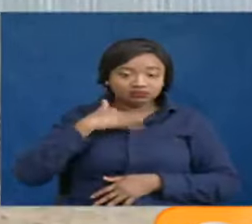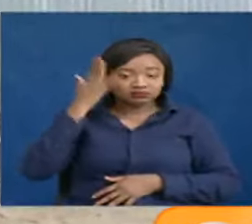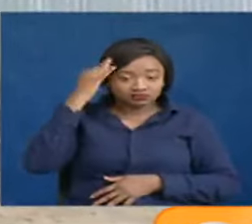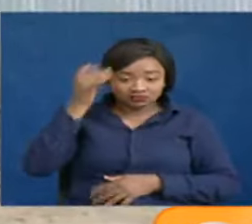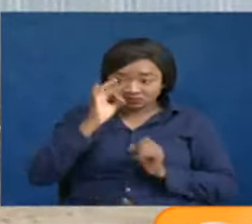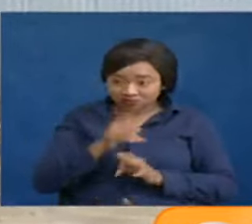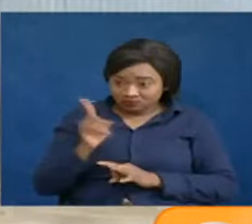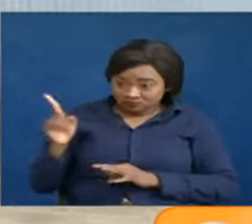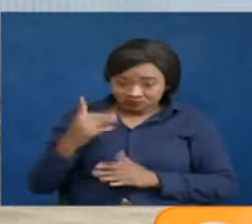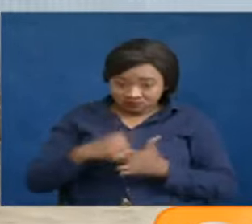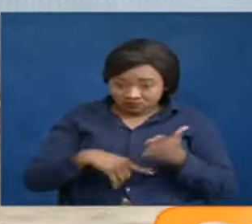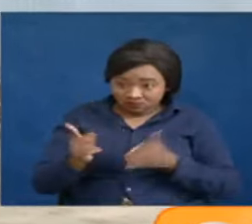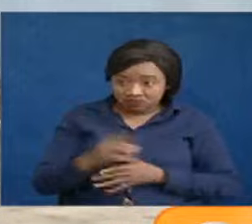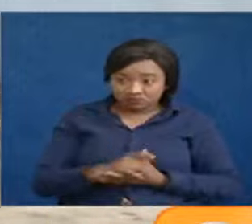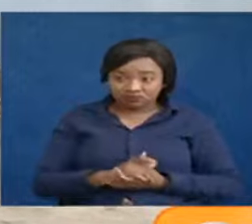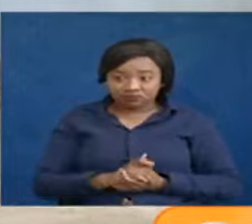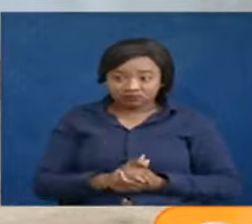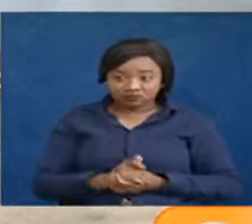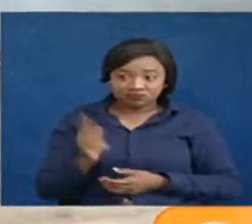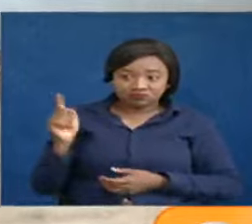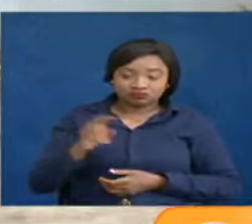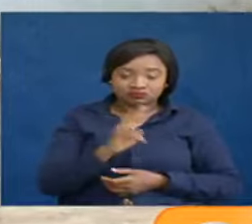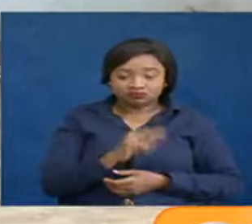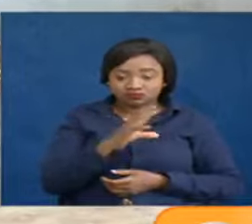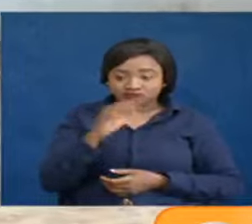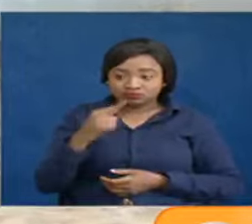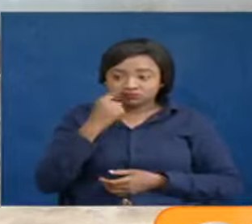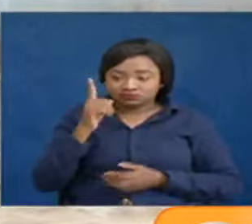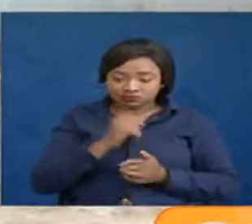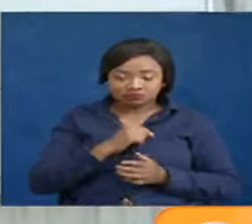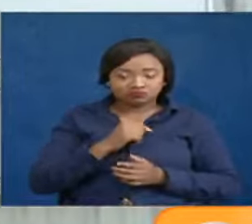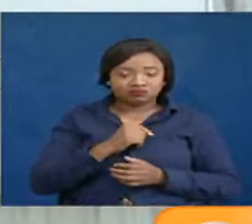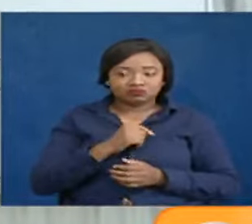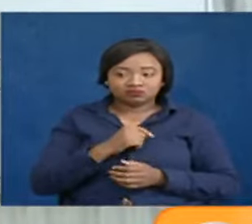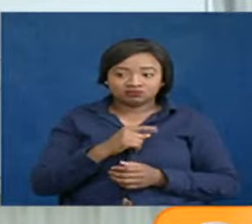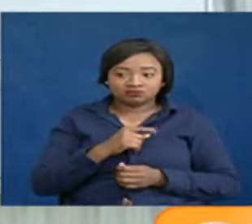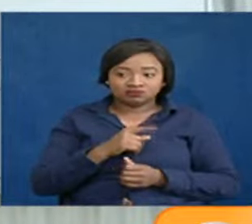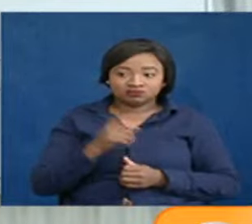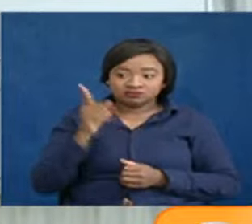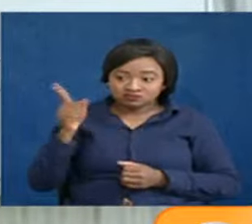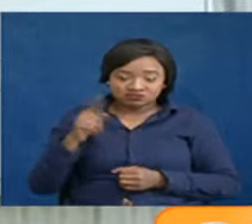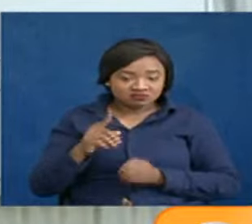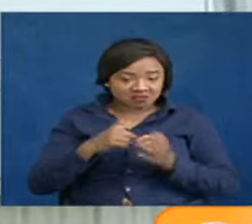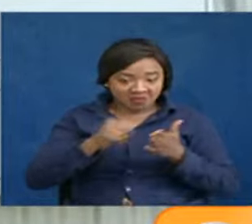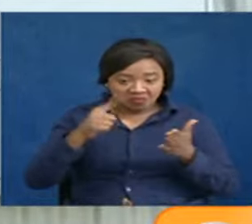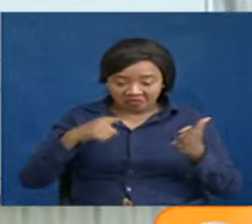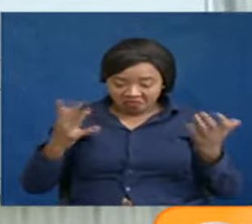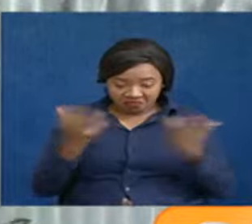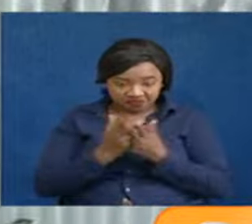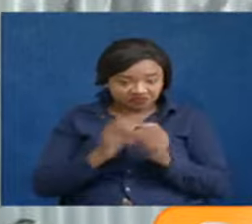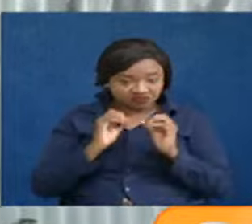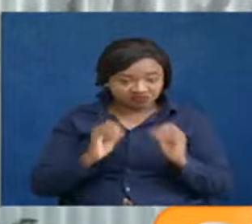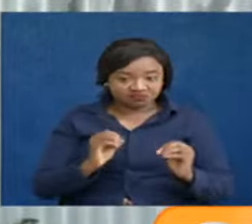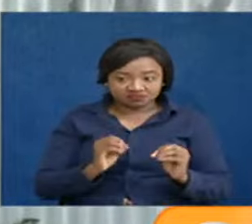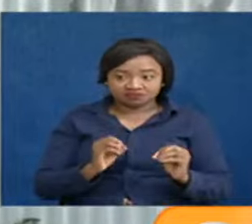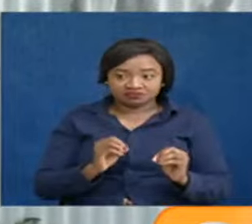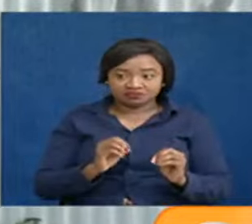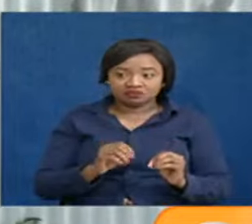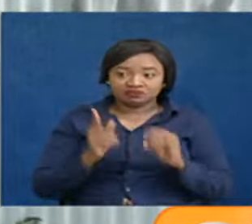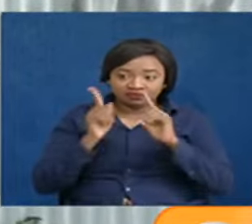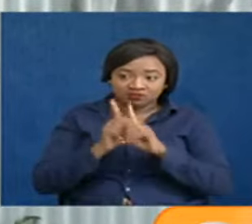The National Construction Authority has confirmed that the developer had not met the required approvals for construction, highlighting